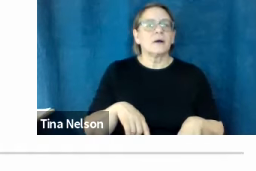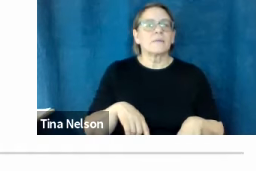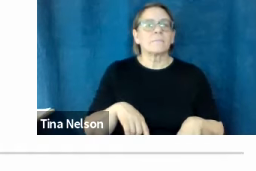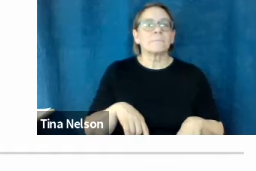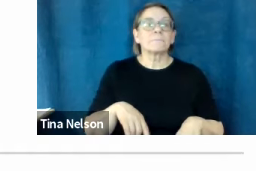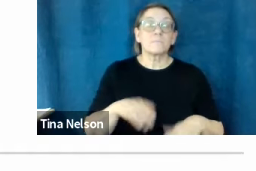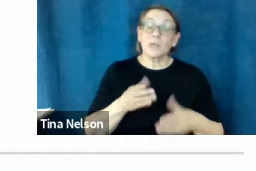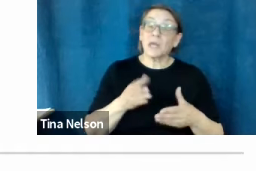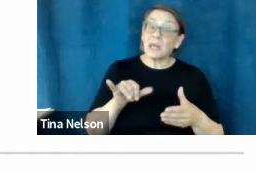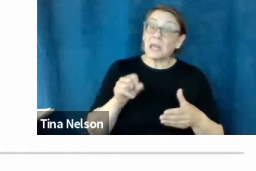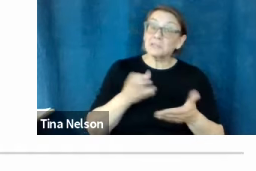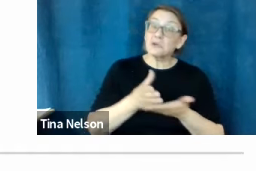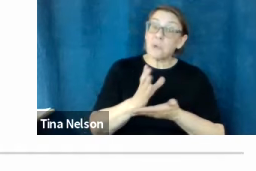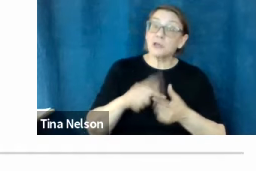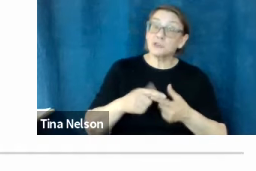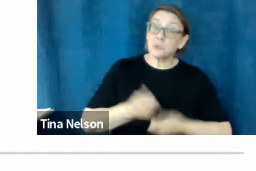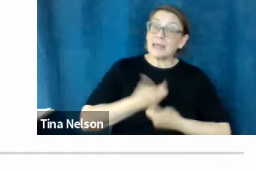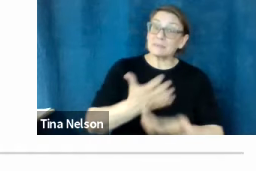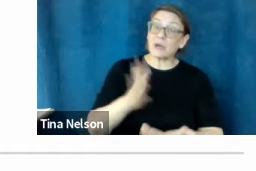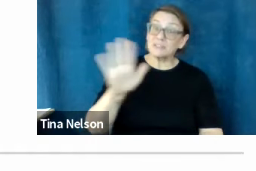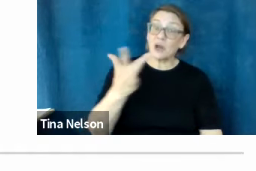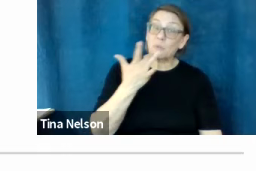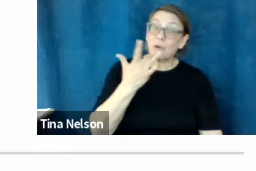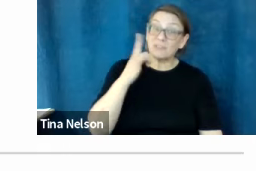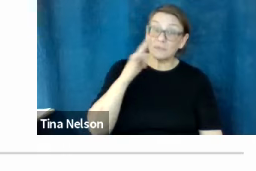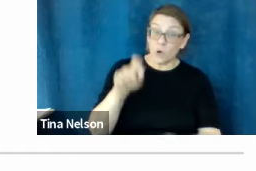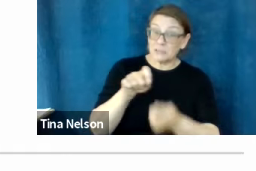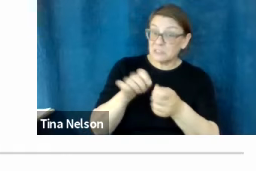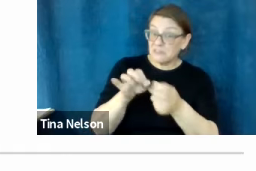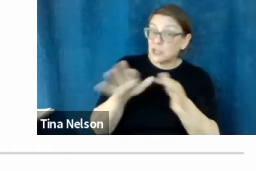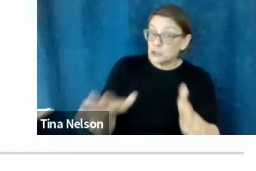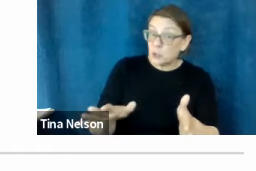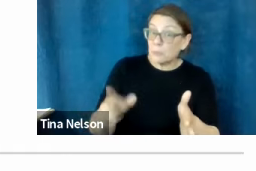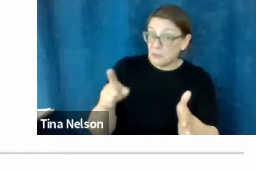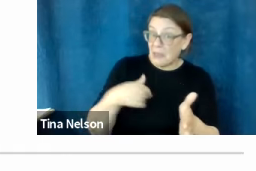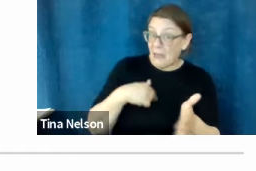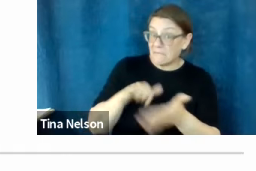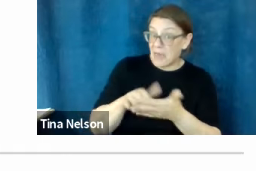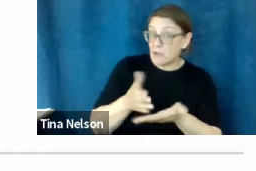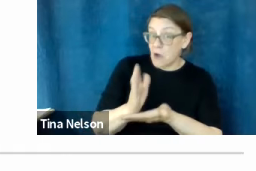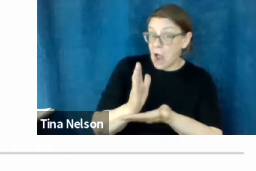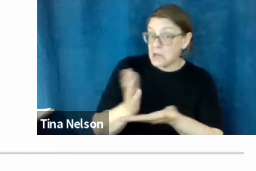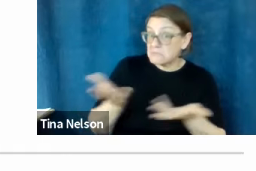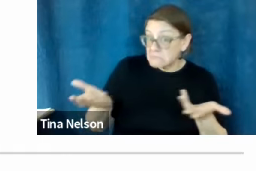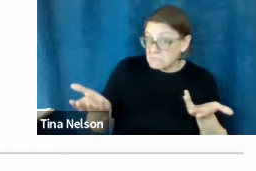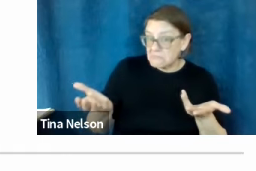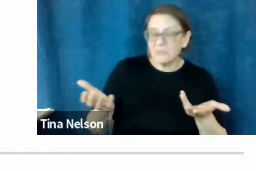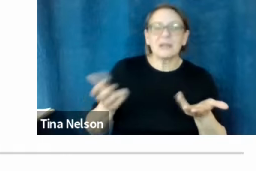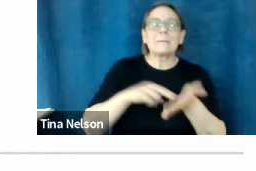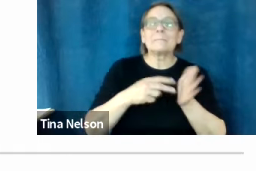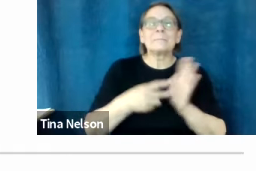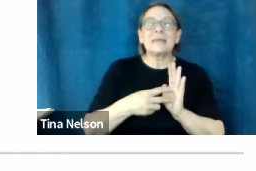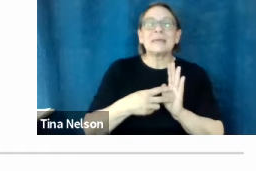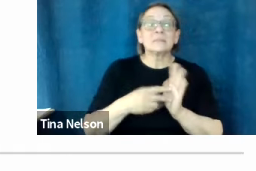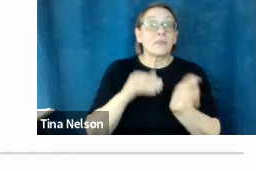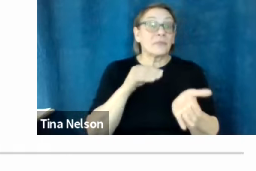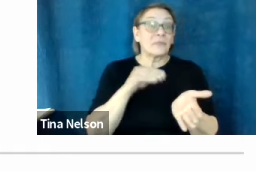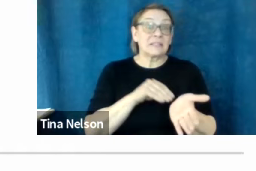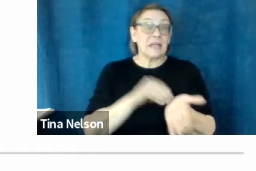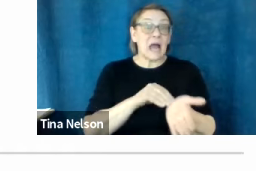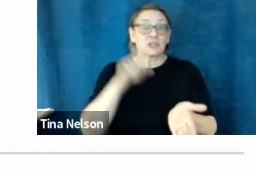is the right of a deaf patient to express a preference for a particular interpreter. They do have that right to some extent. It doesn't mean that the healthcare provider